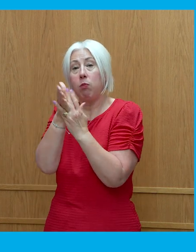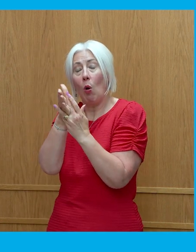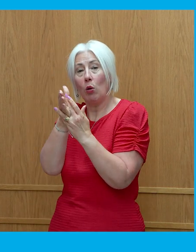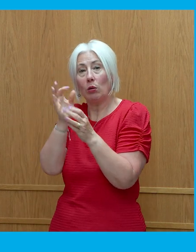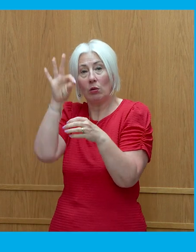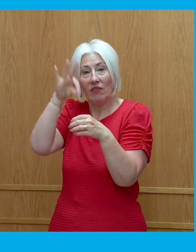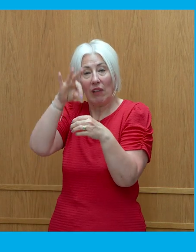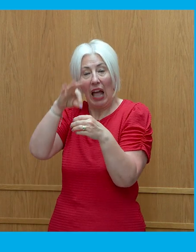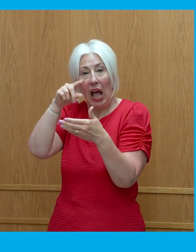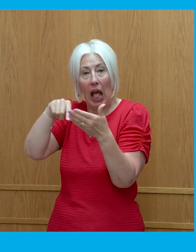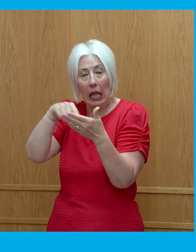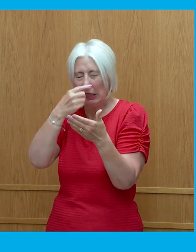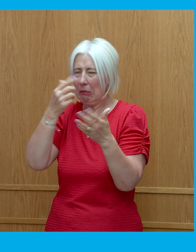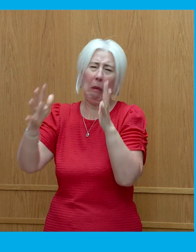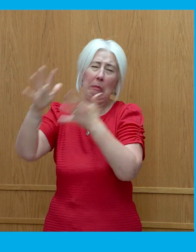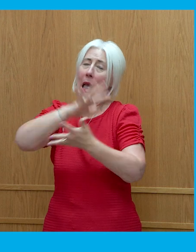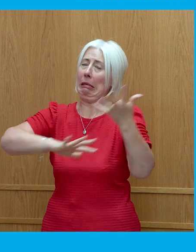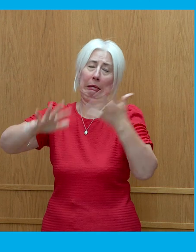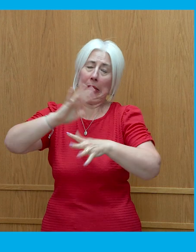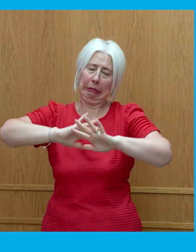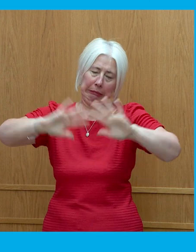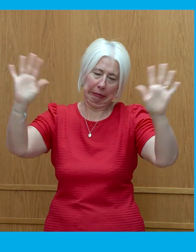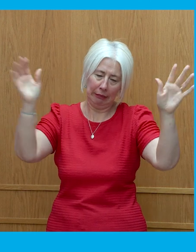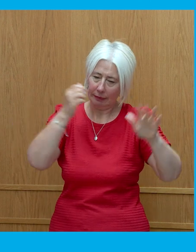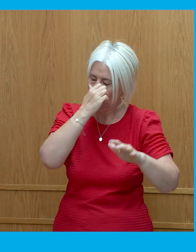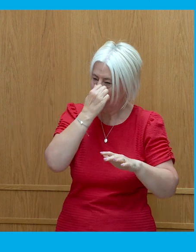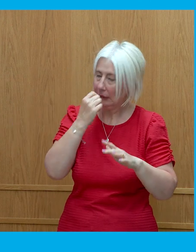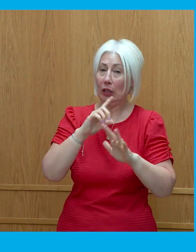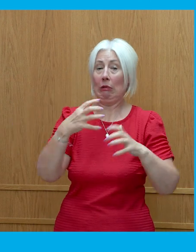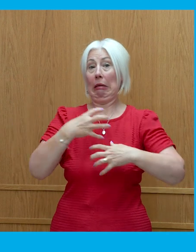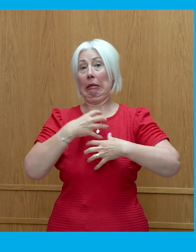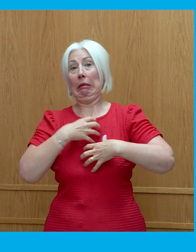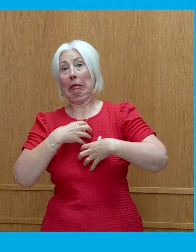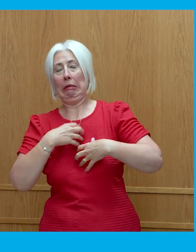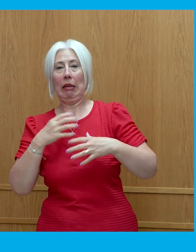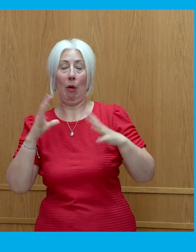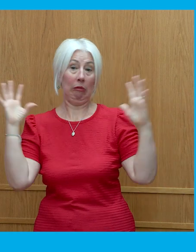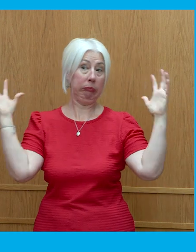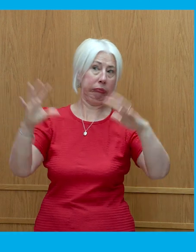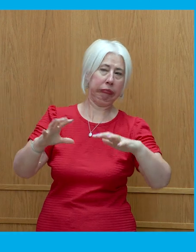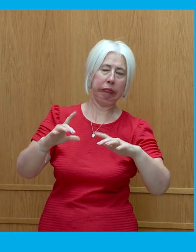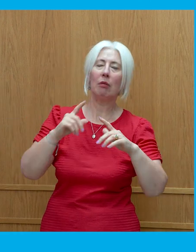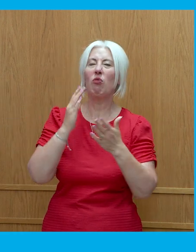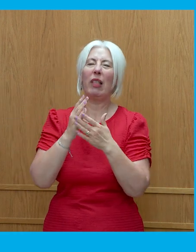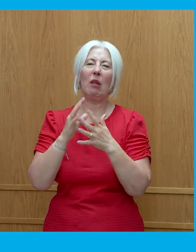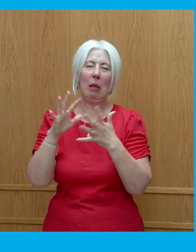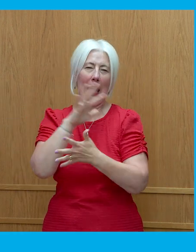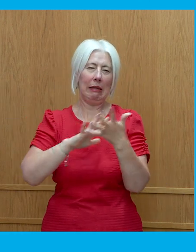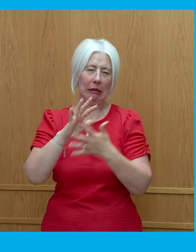in. It was a mess in many respects because we had a lot of fear about just gathering. It was just a mess. So I